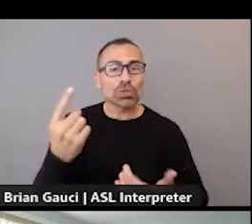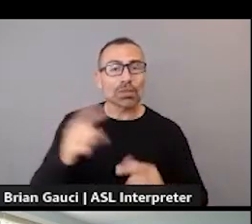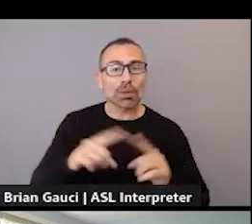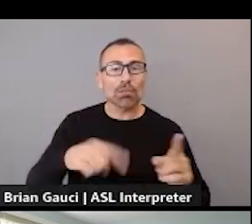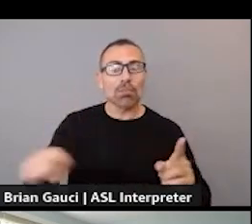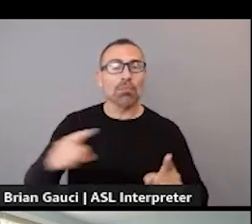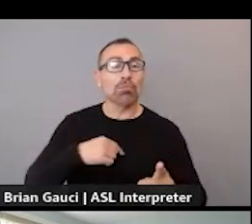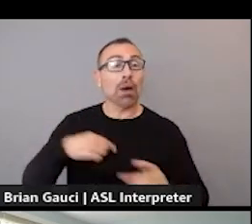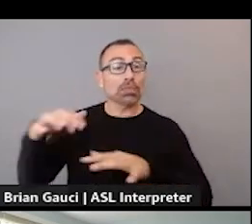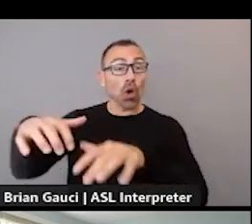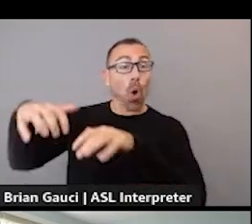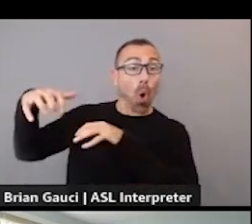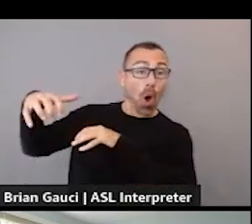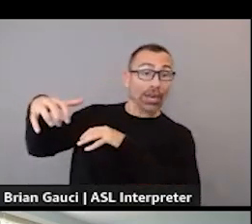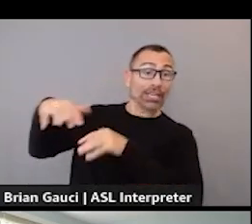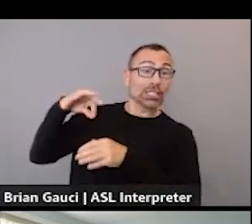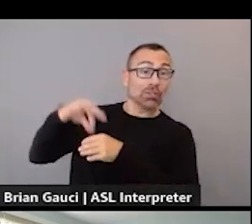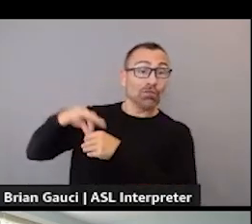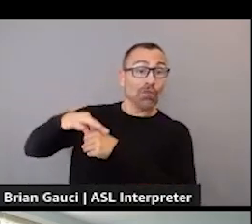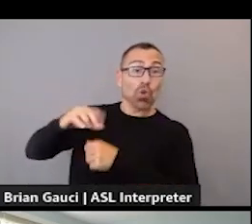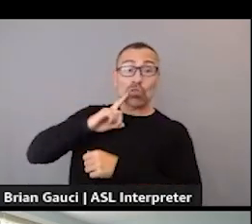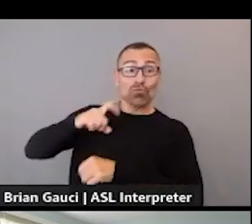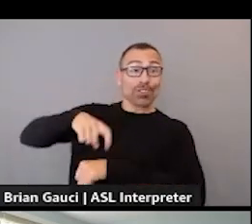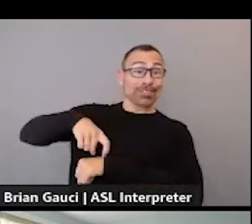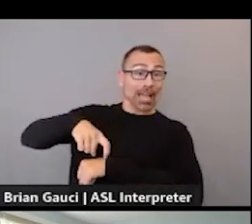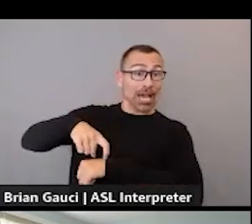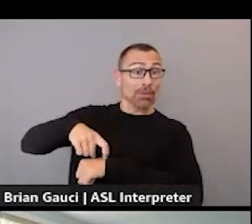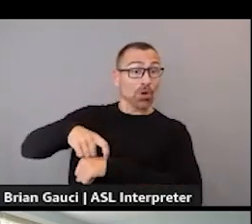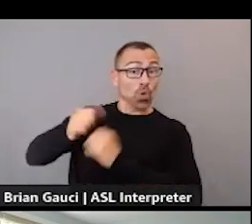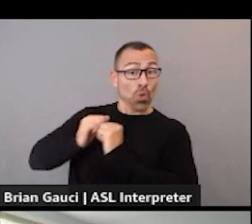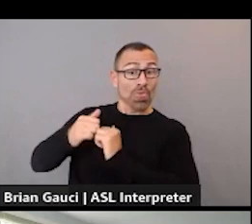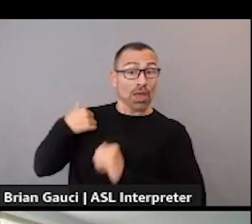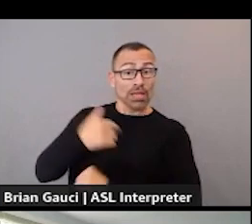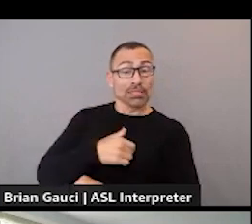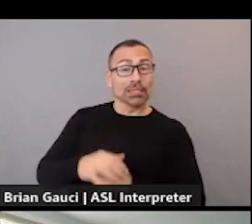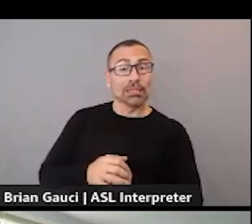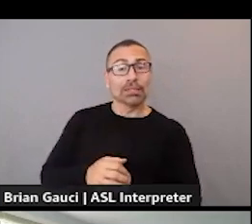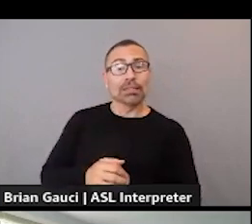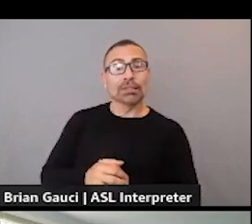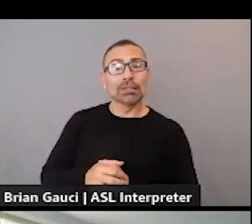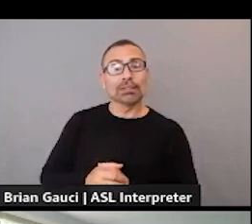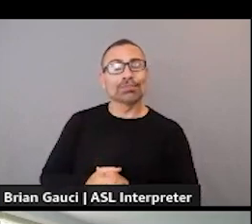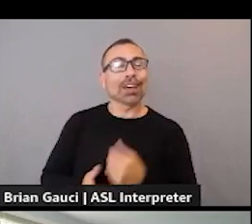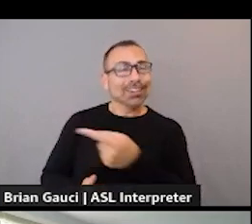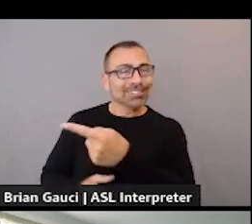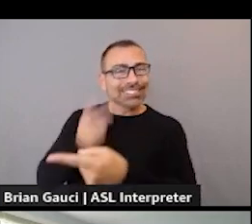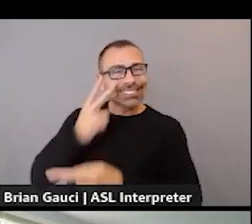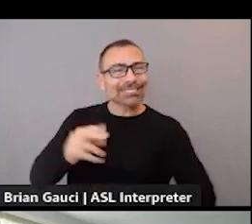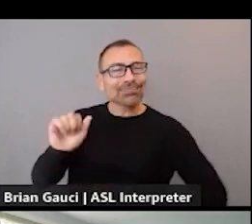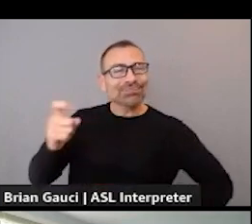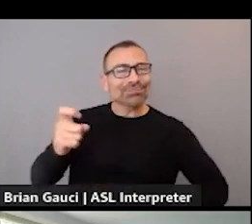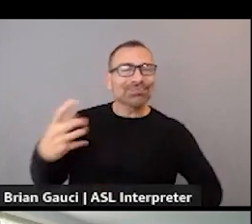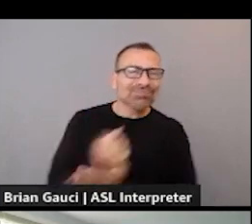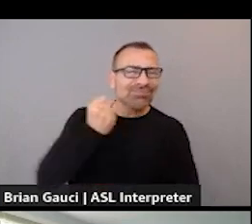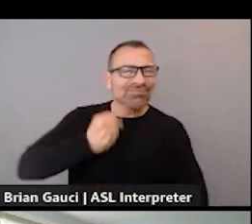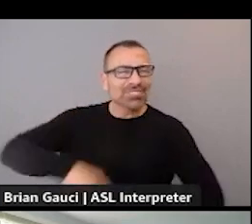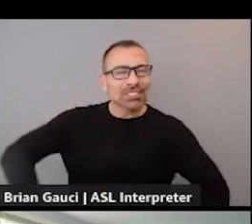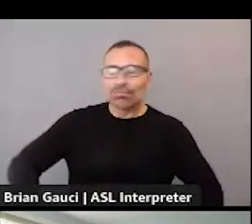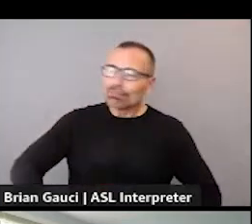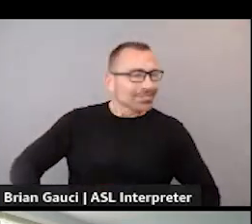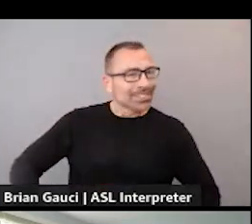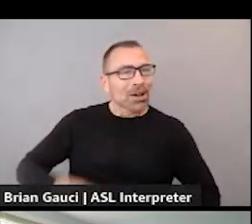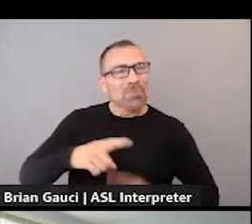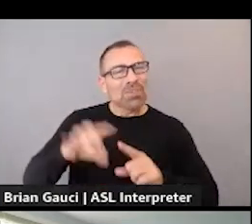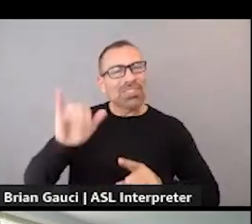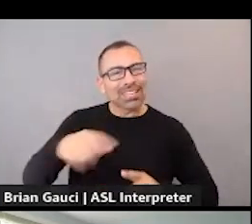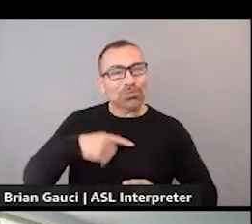is voting in real time along with us. And that, Alex has won. So, but that's where that real-time